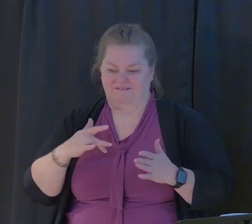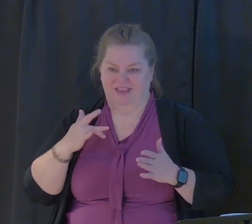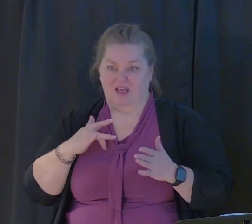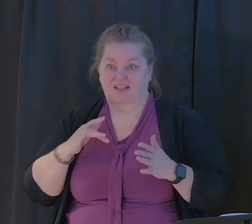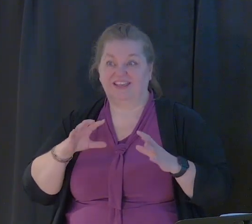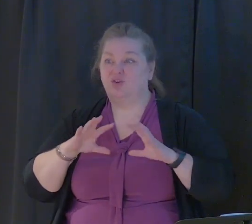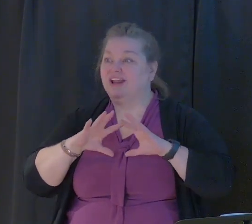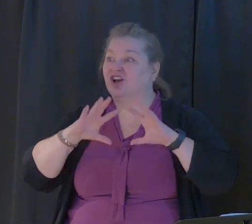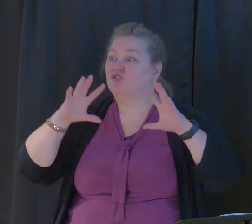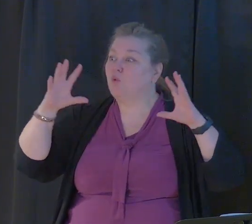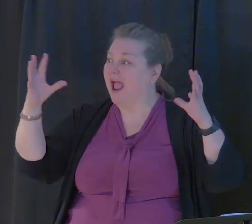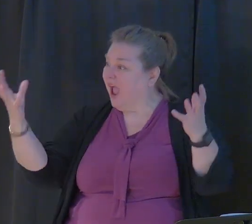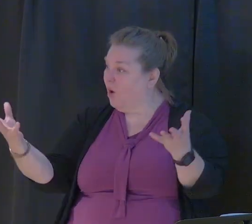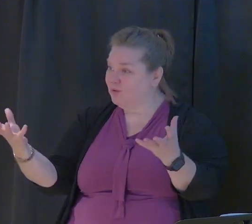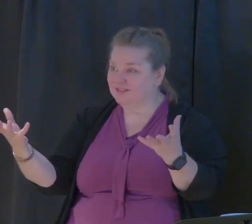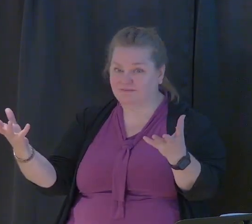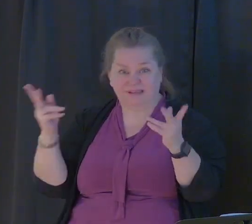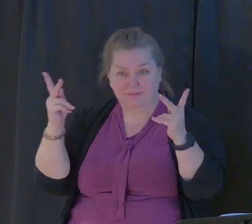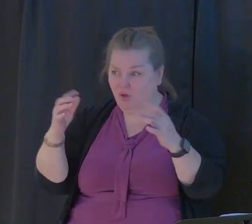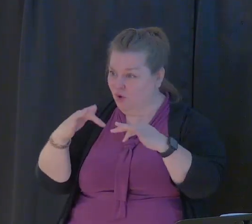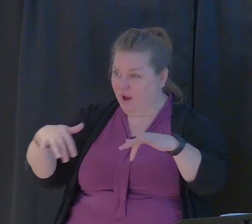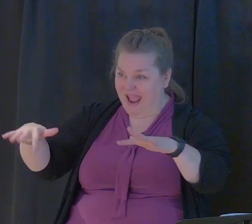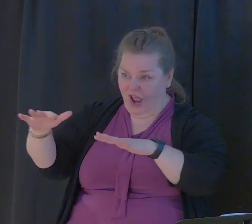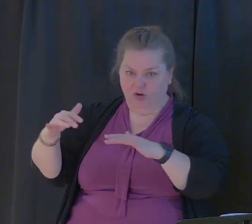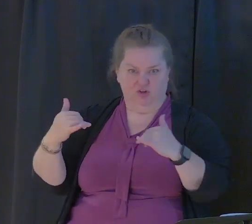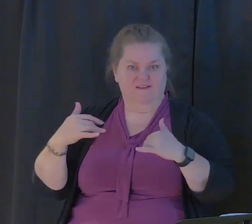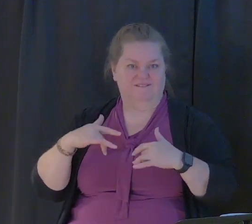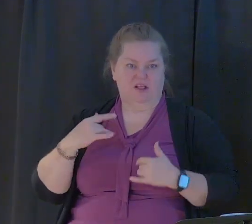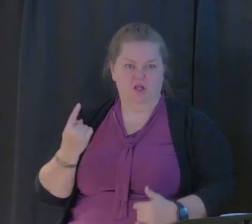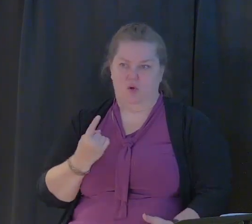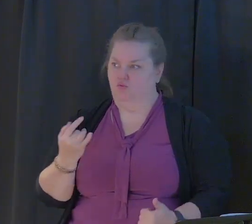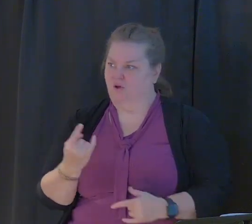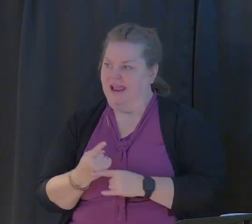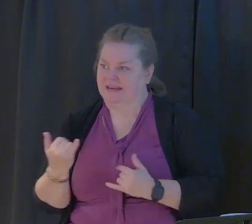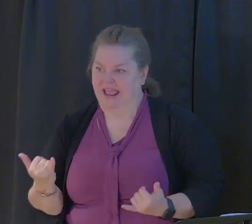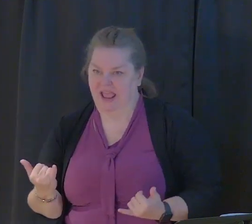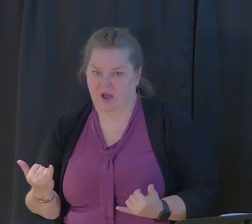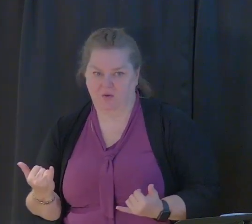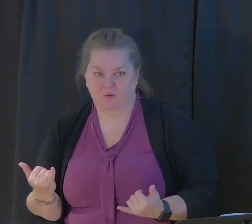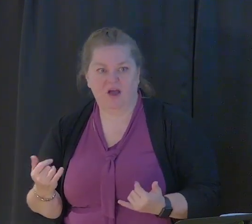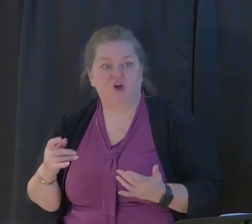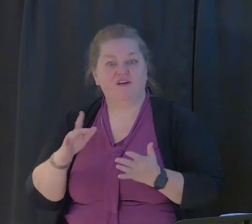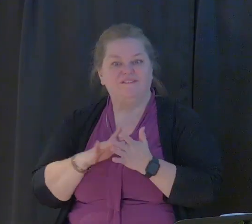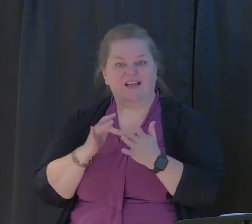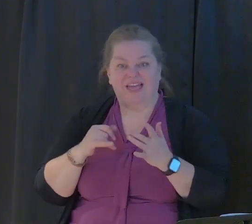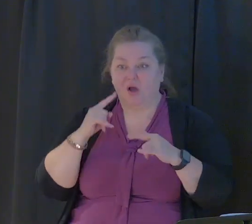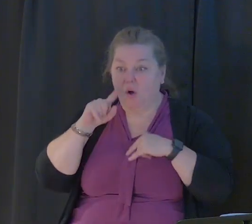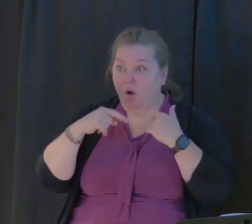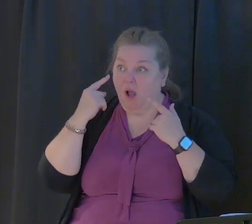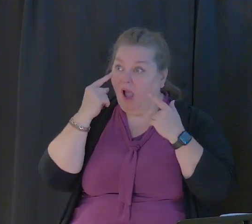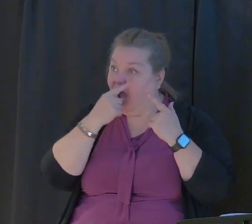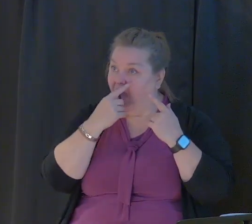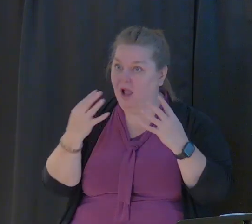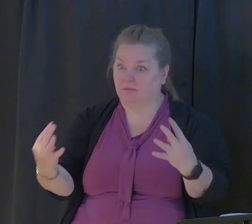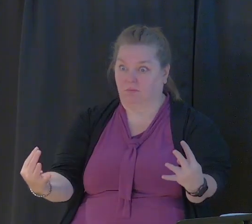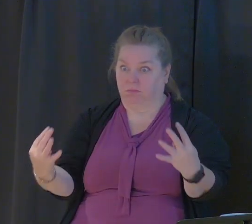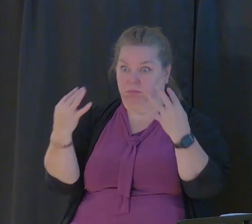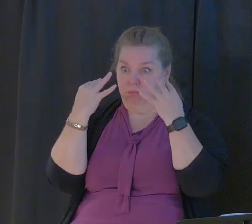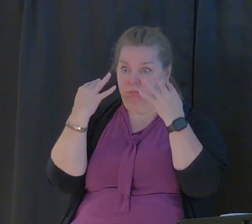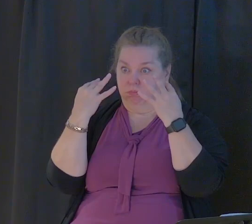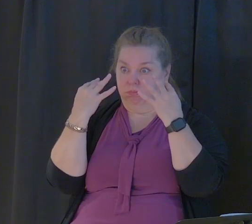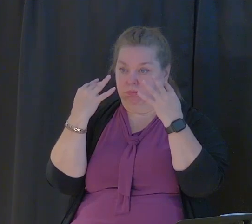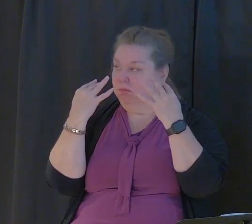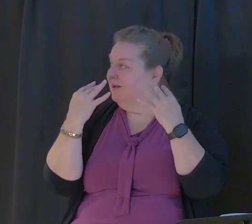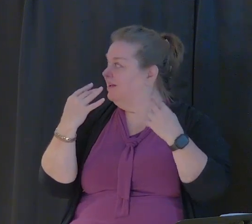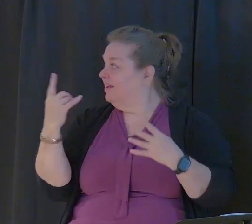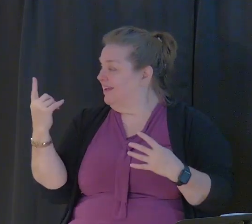crowd with everyone around and feeling all eyes are upon us and who is